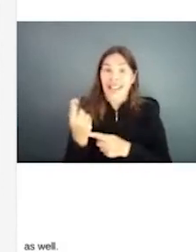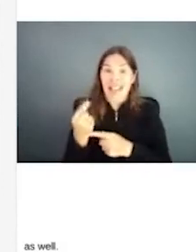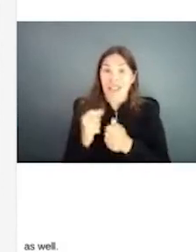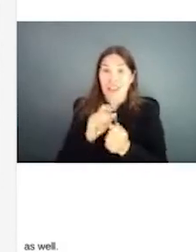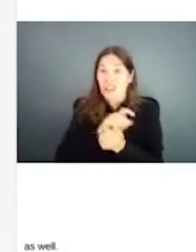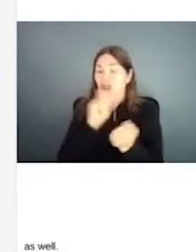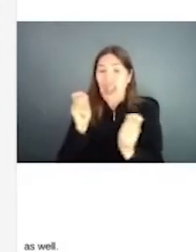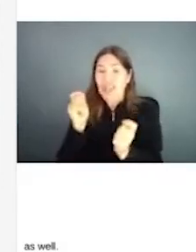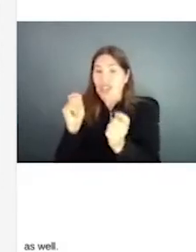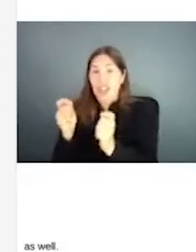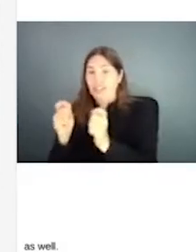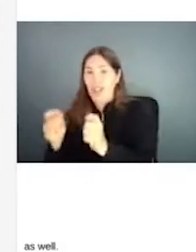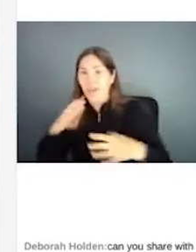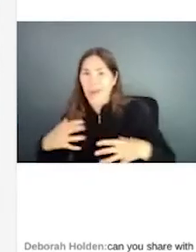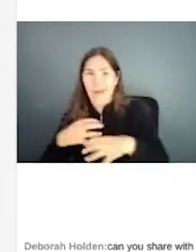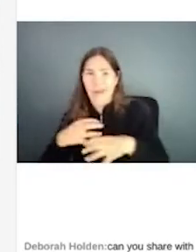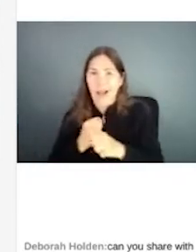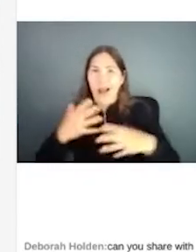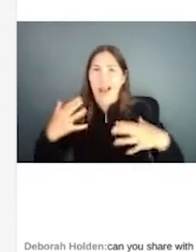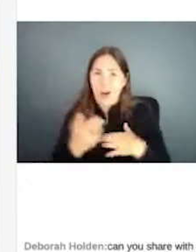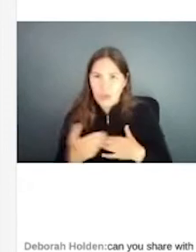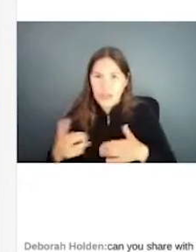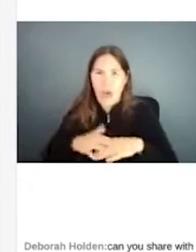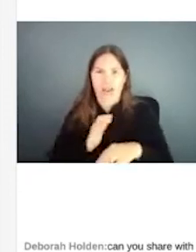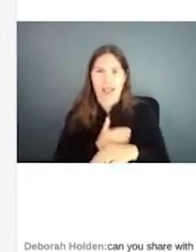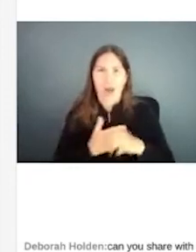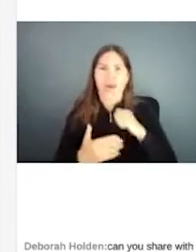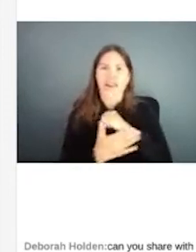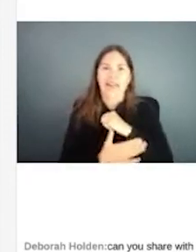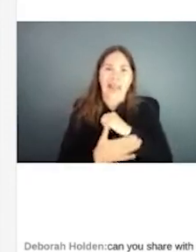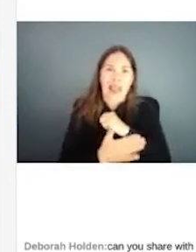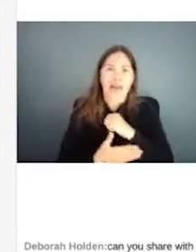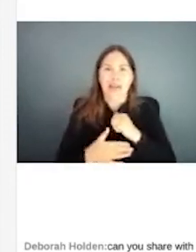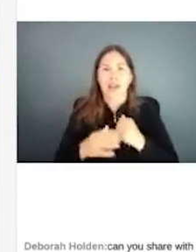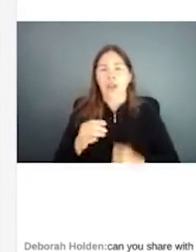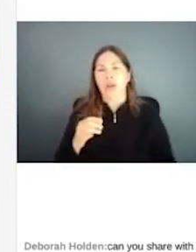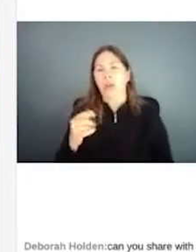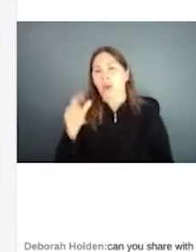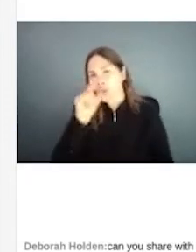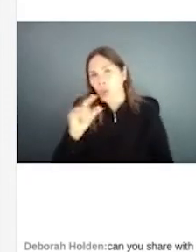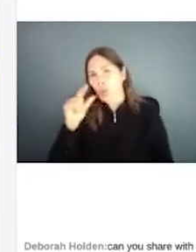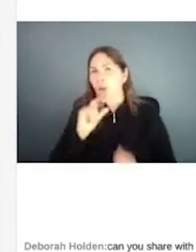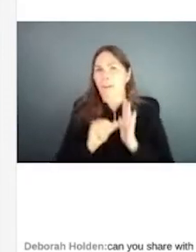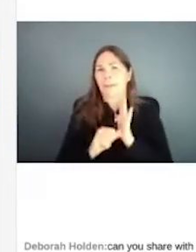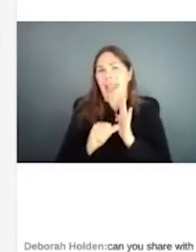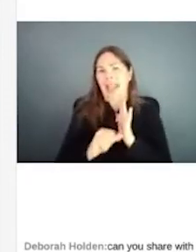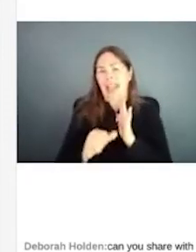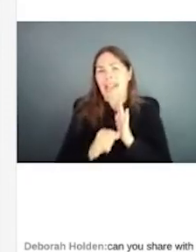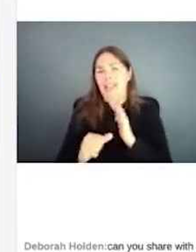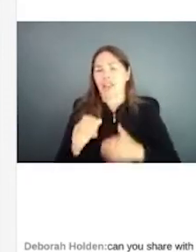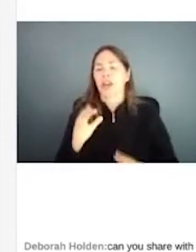we consolidated a lot of resources on our county Google pages. I threw out in